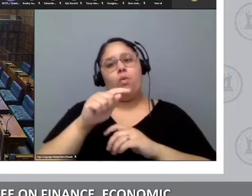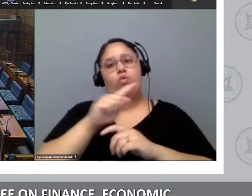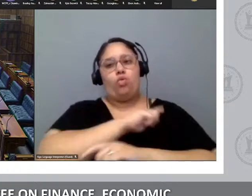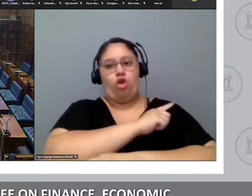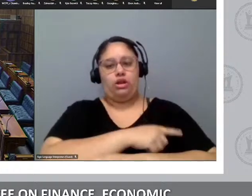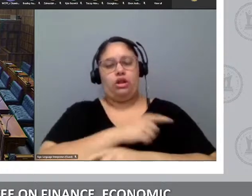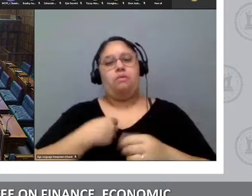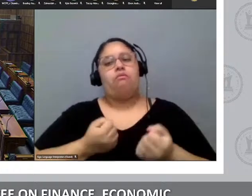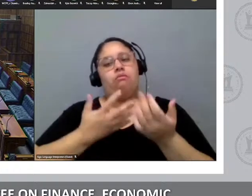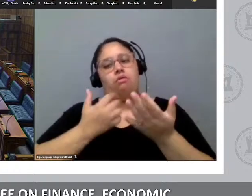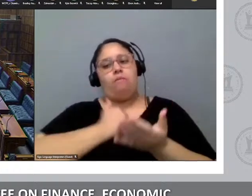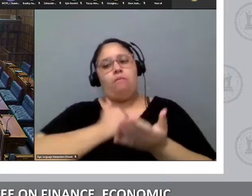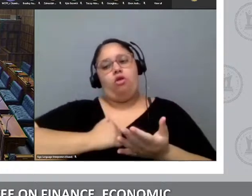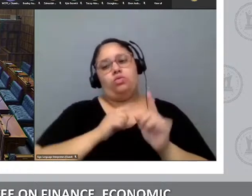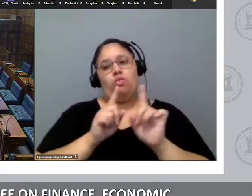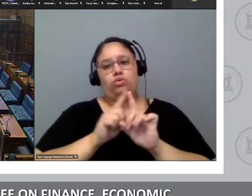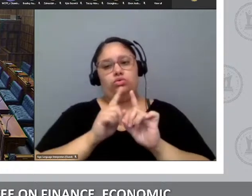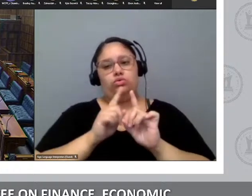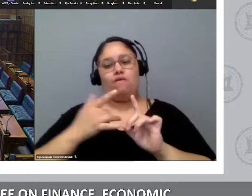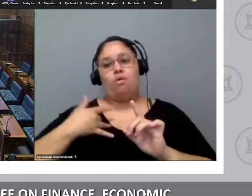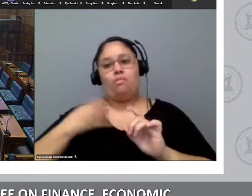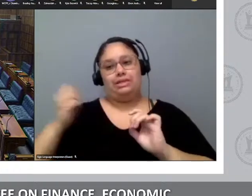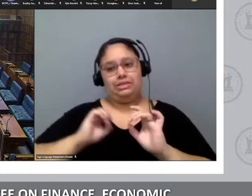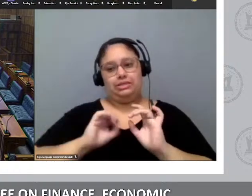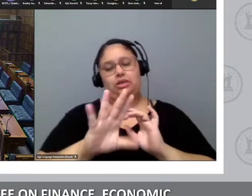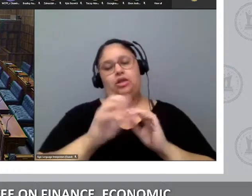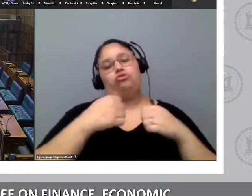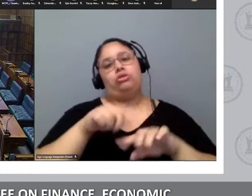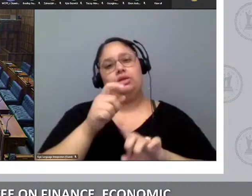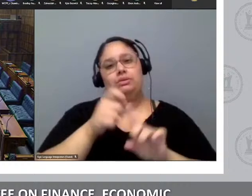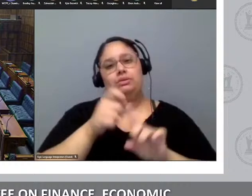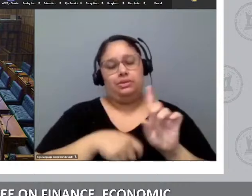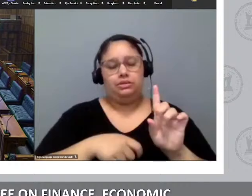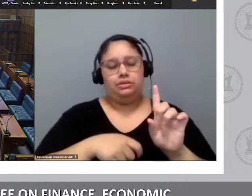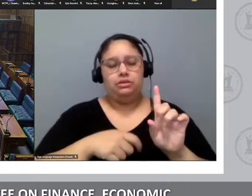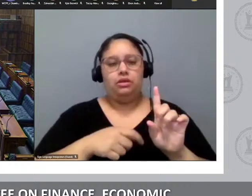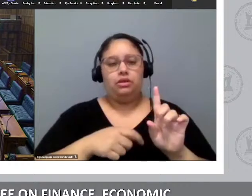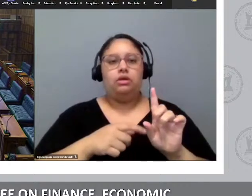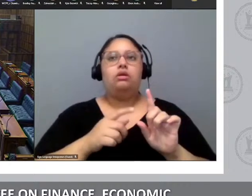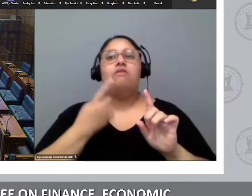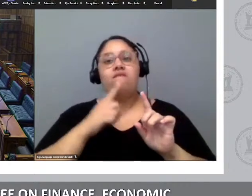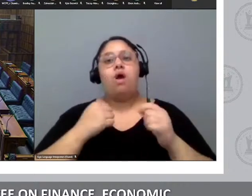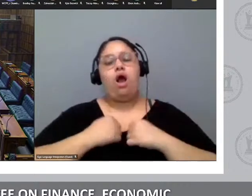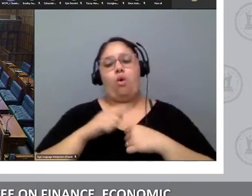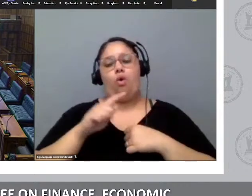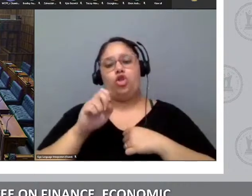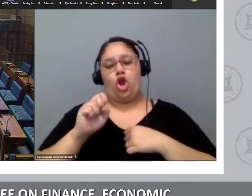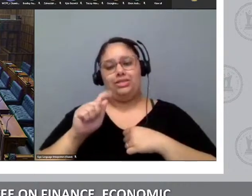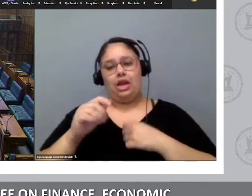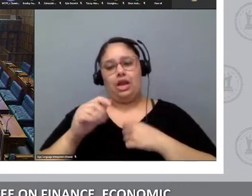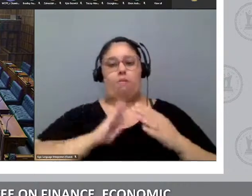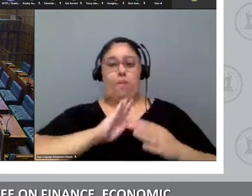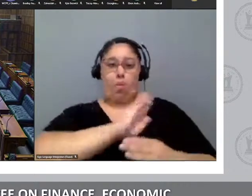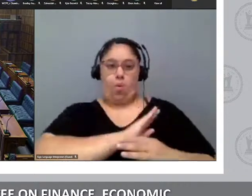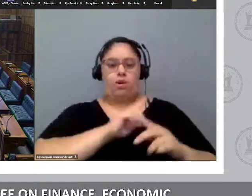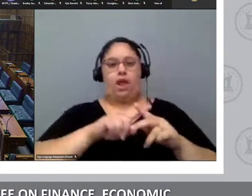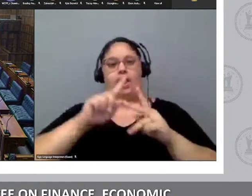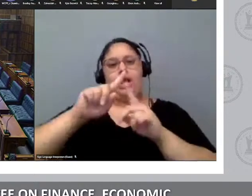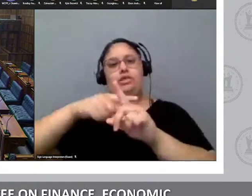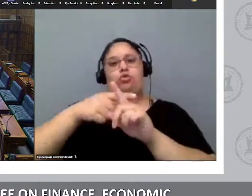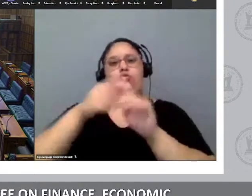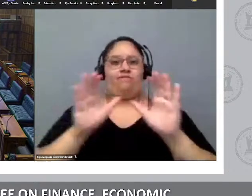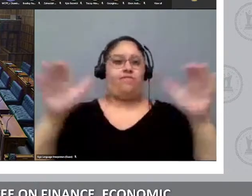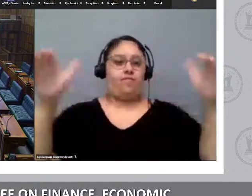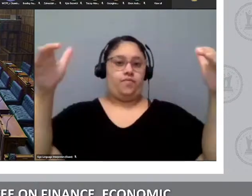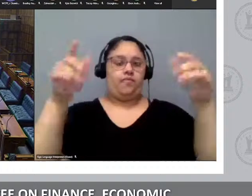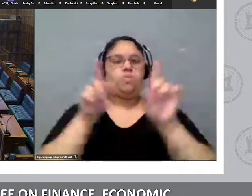extend apologies that were formerly sent through uh chairperson um for our transet board and our transet Executives but more